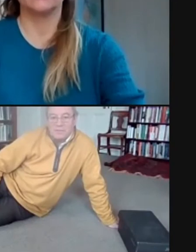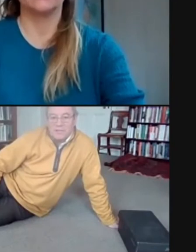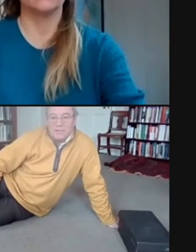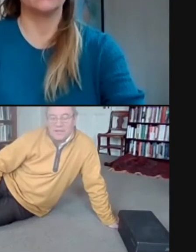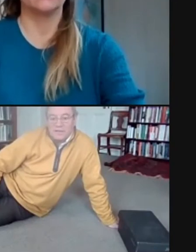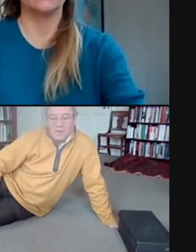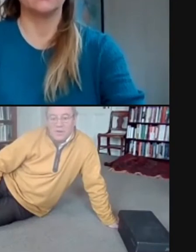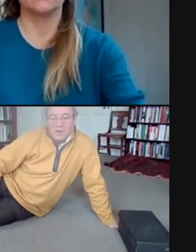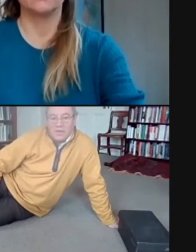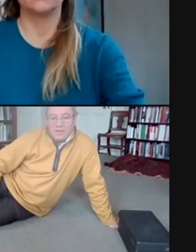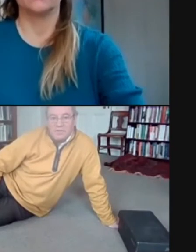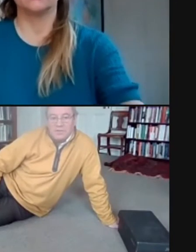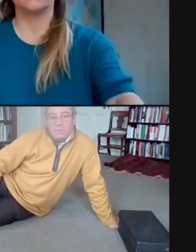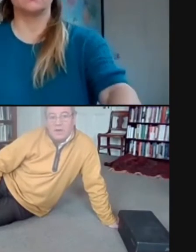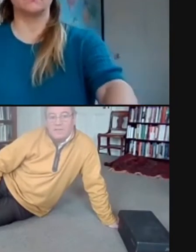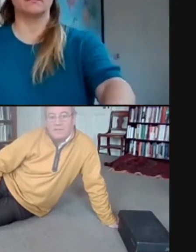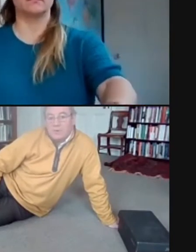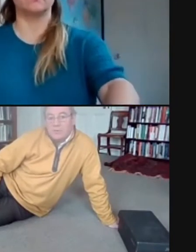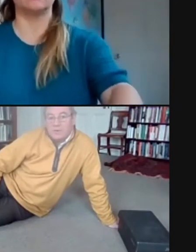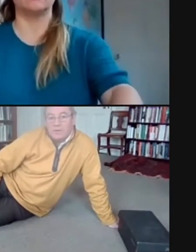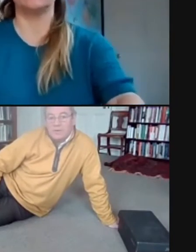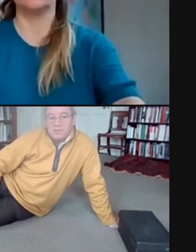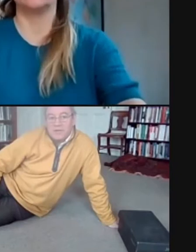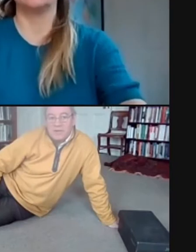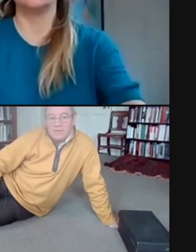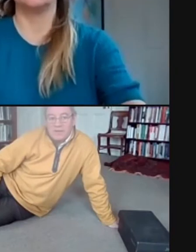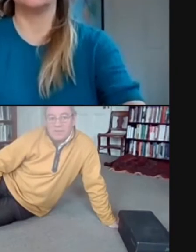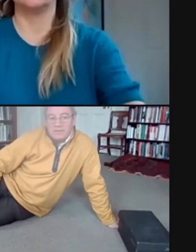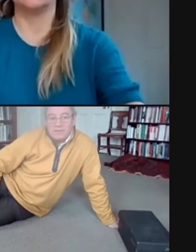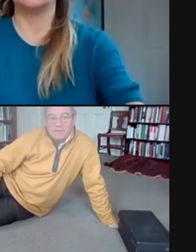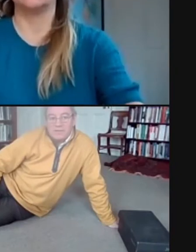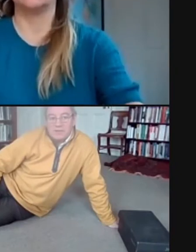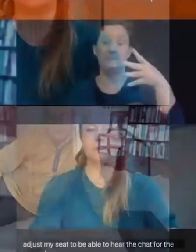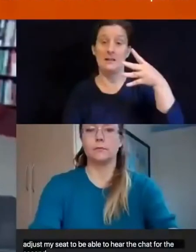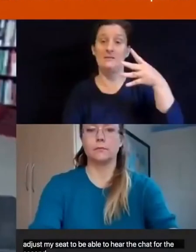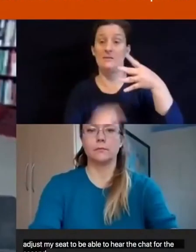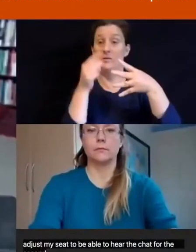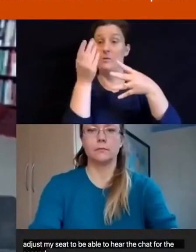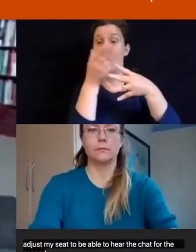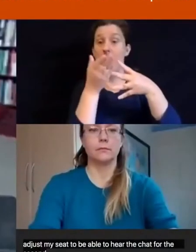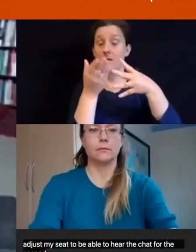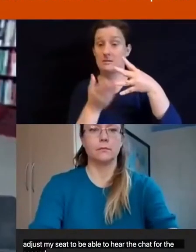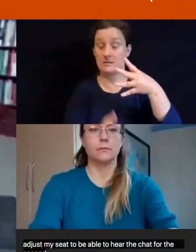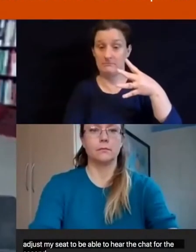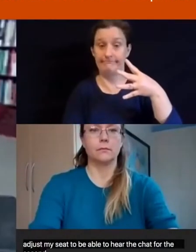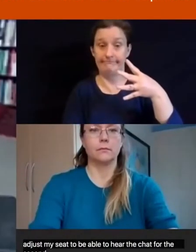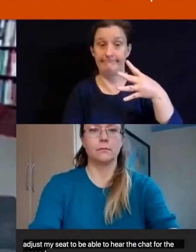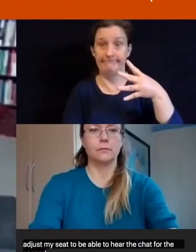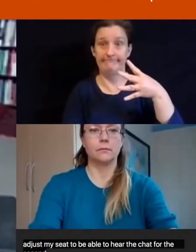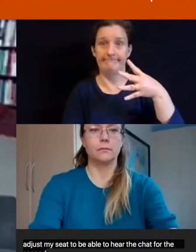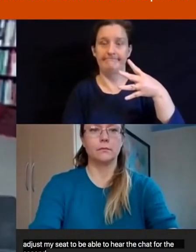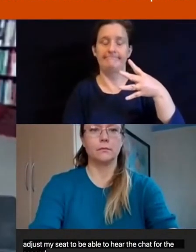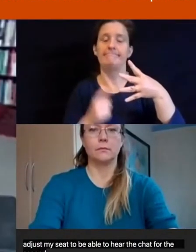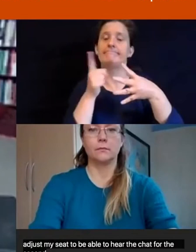of what we share together. There's four parts of what we're going to do together for the next just over half an hour or so.